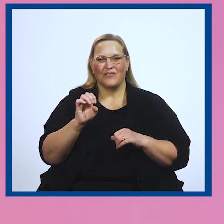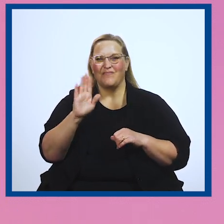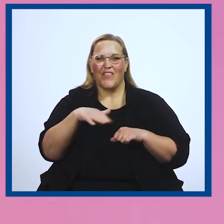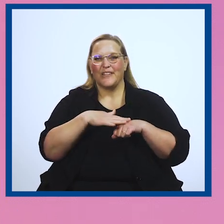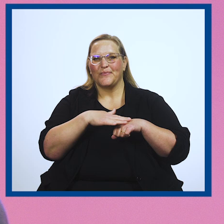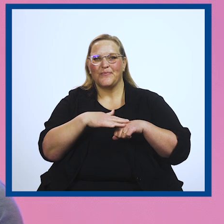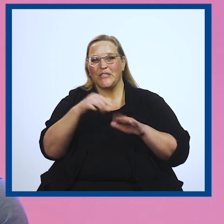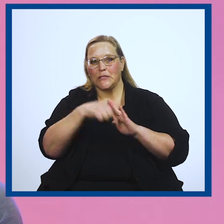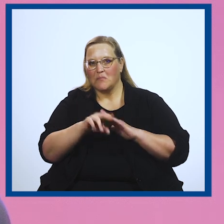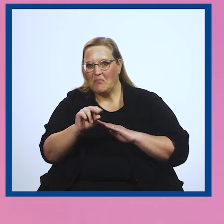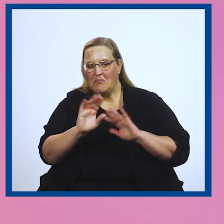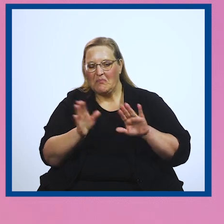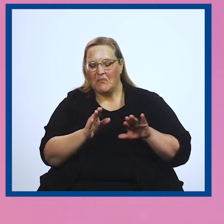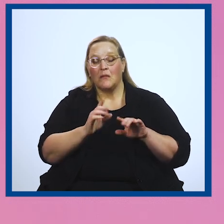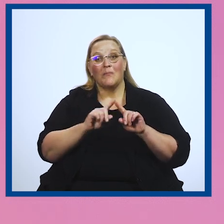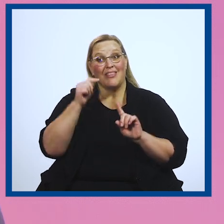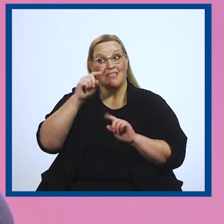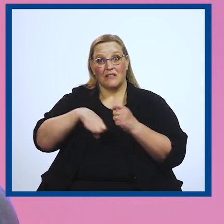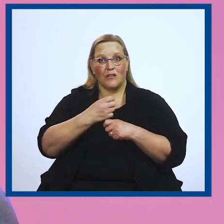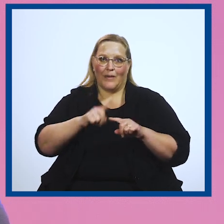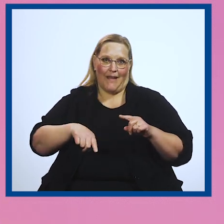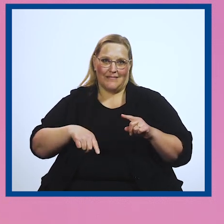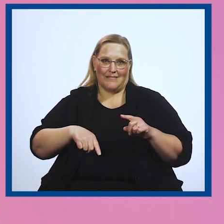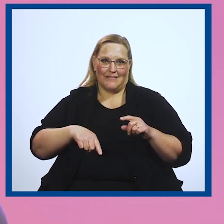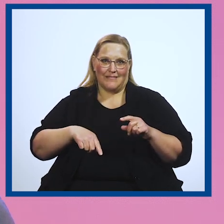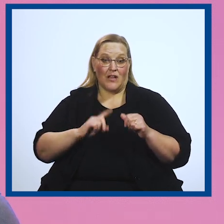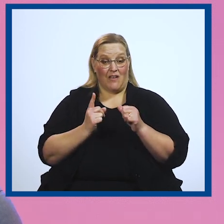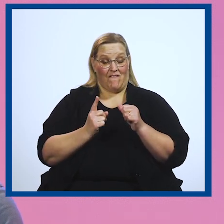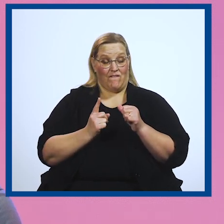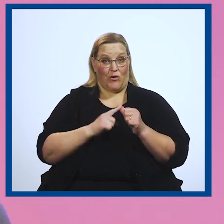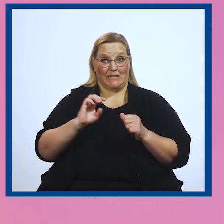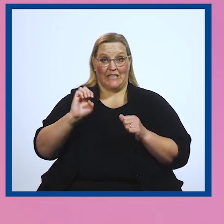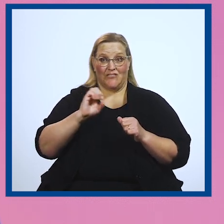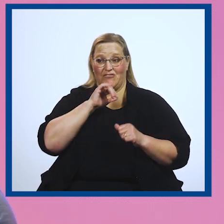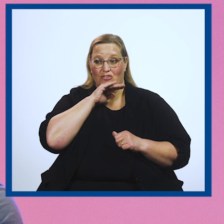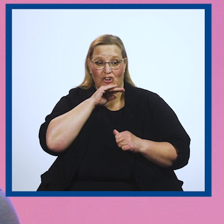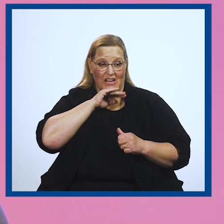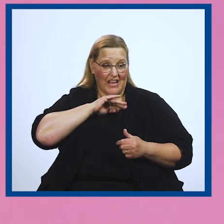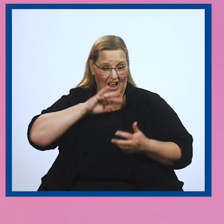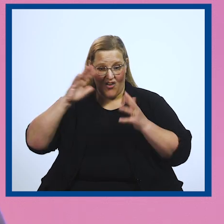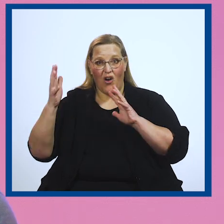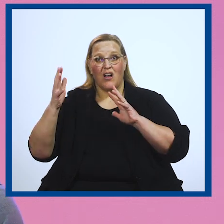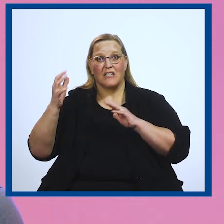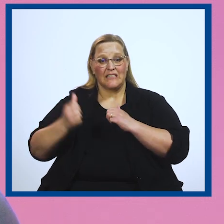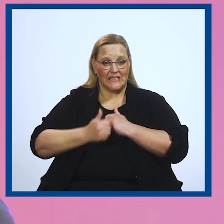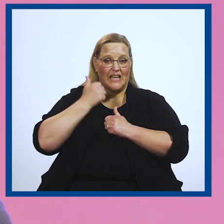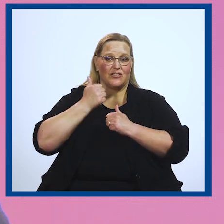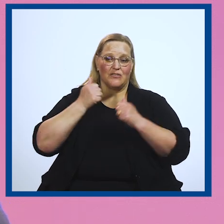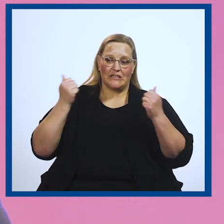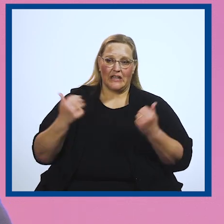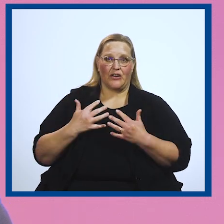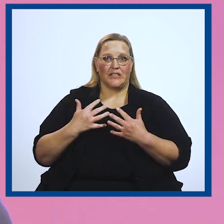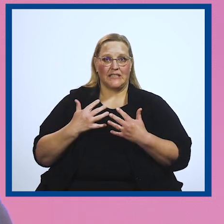superficial. And this year, we can't do that. You see, that first Easter was dirty and chaotic and dangerous and